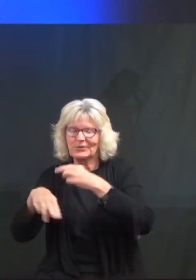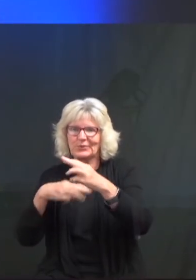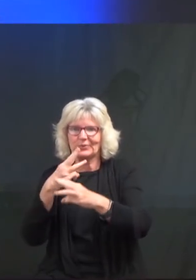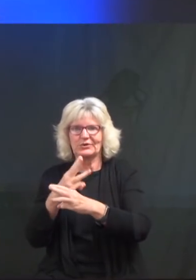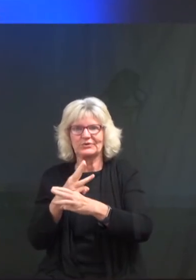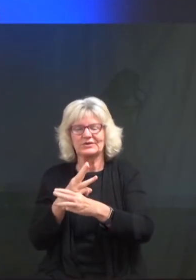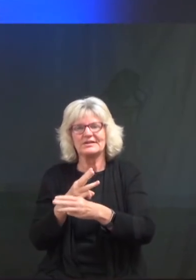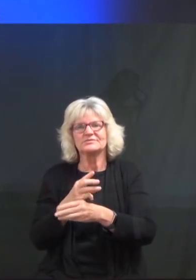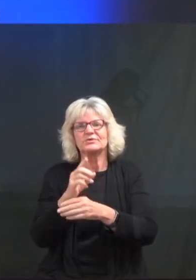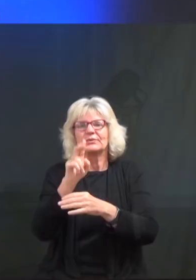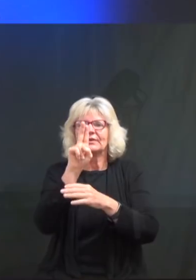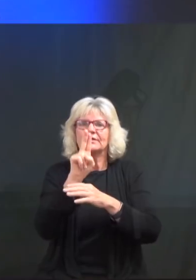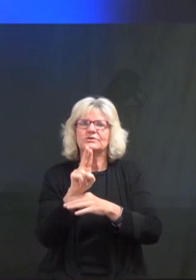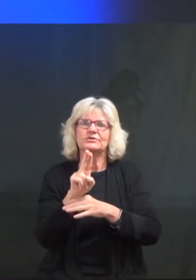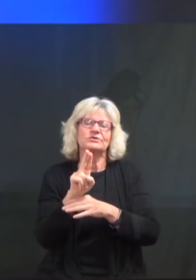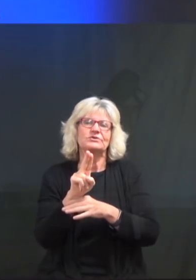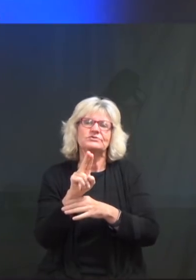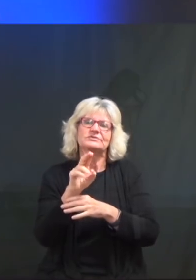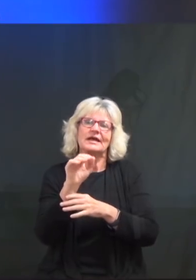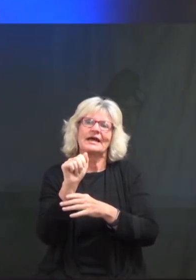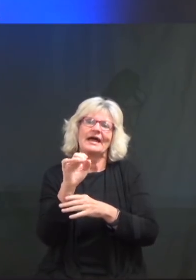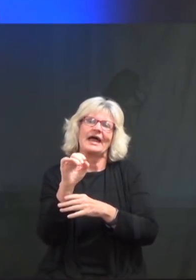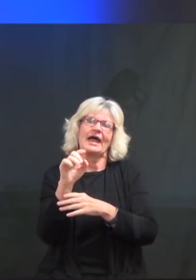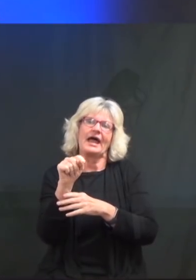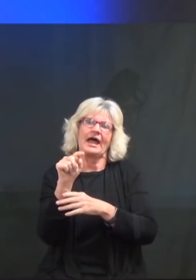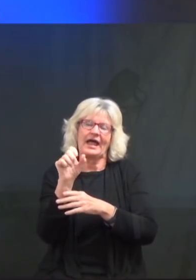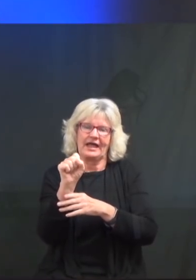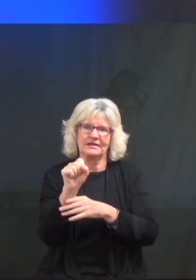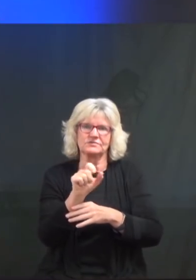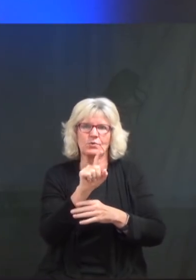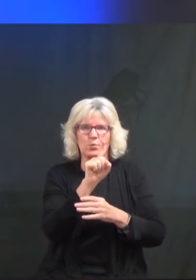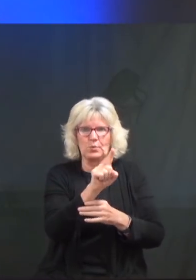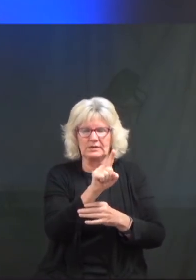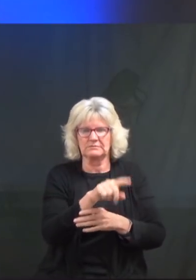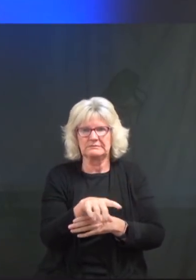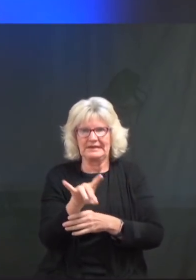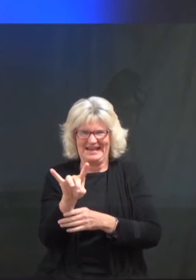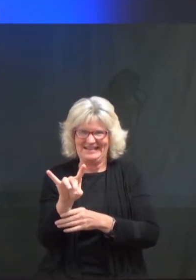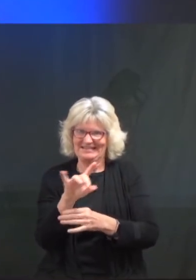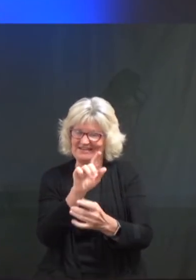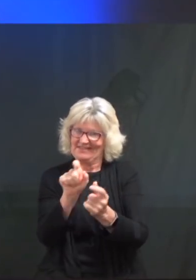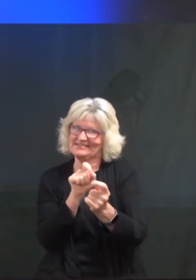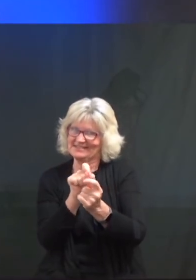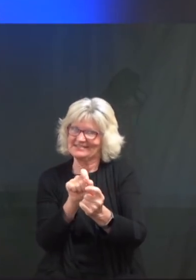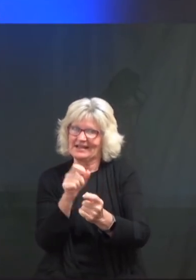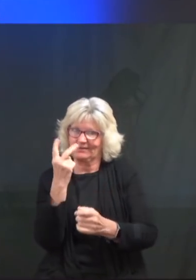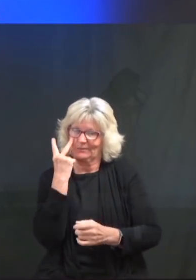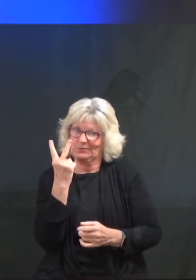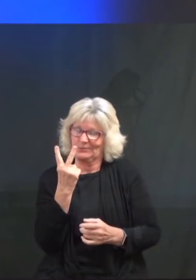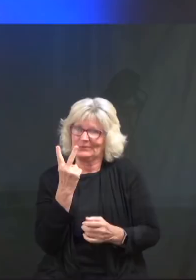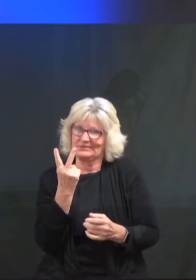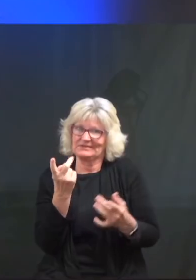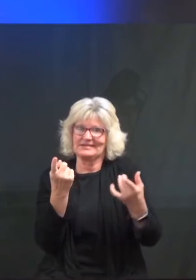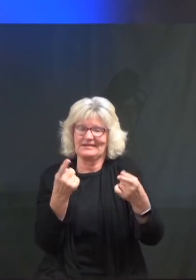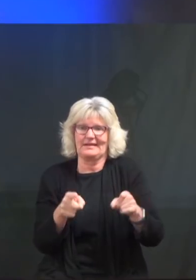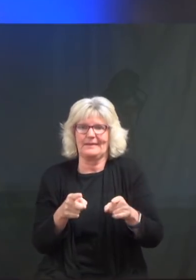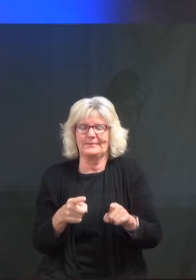1:8 and used that as the outline for how we're going to see that. Well, this is exactly what happened. He said,